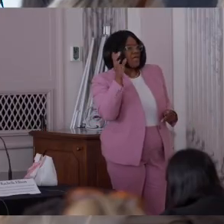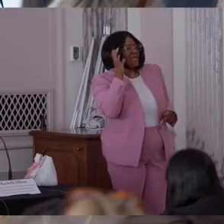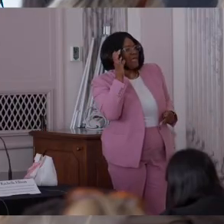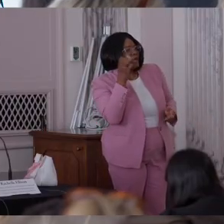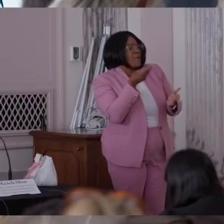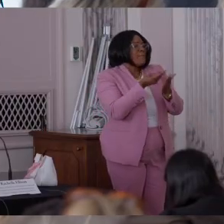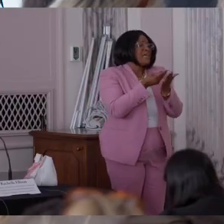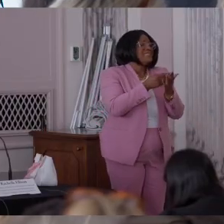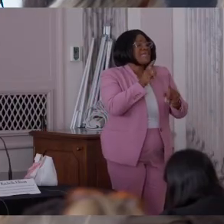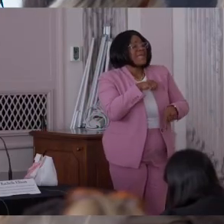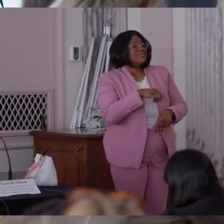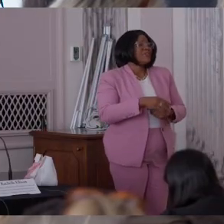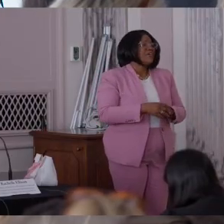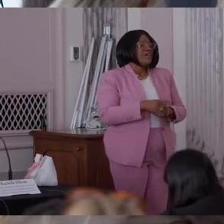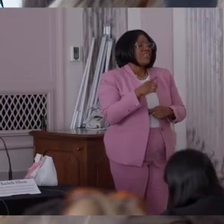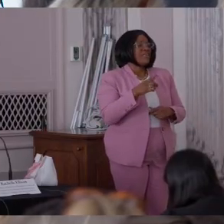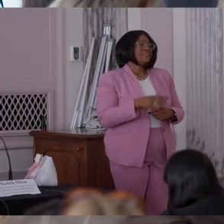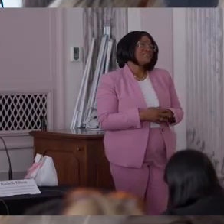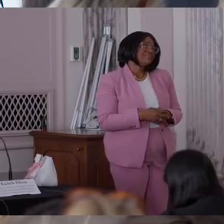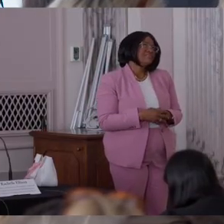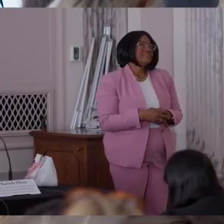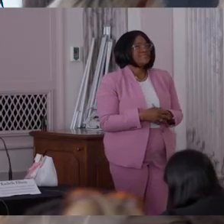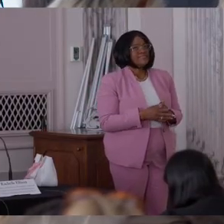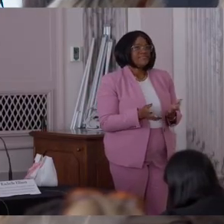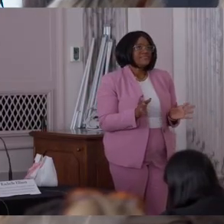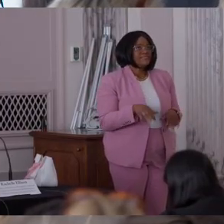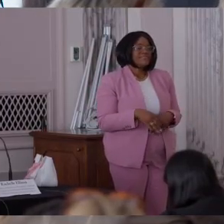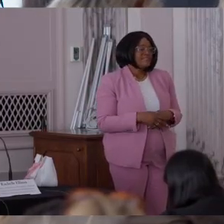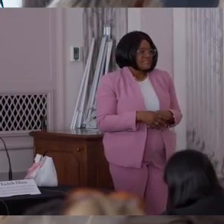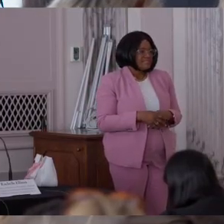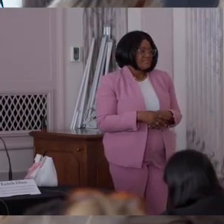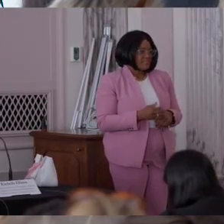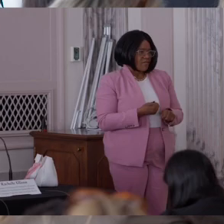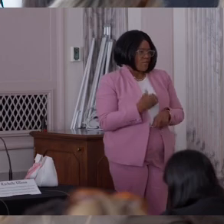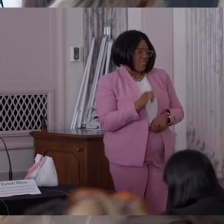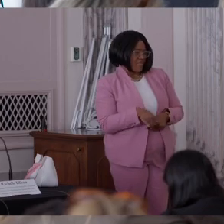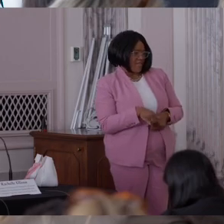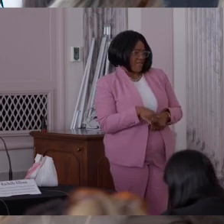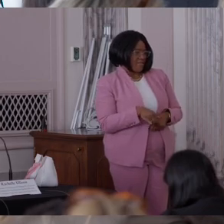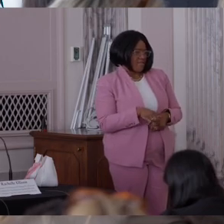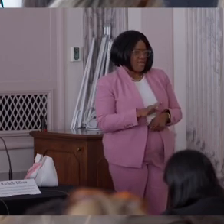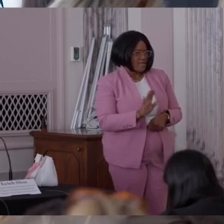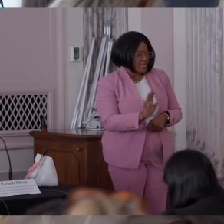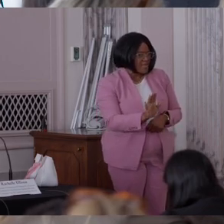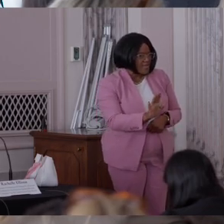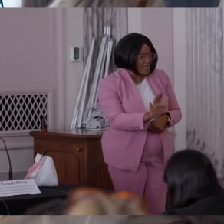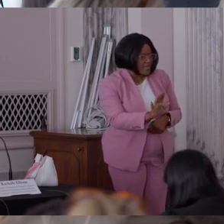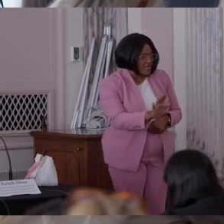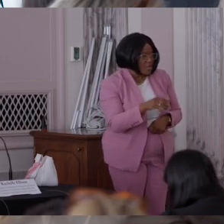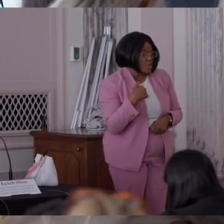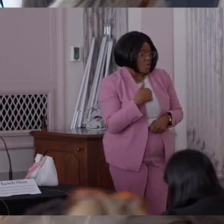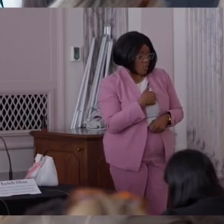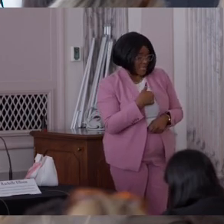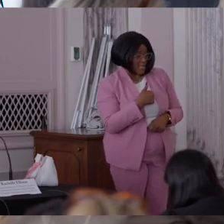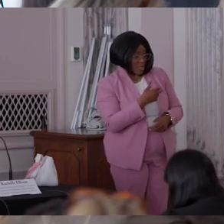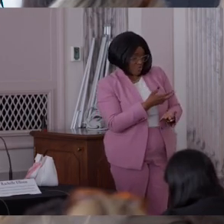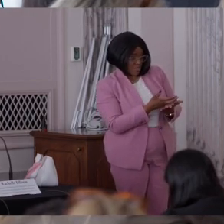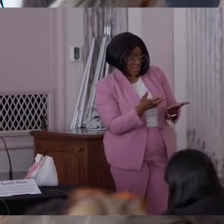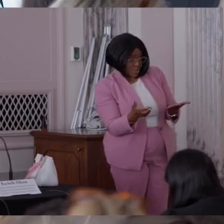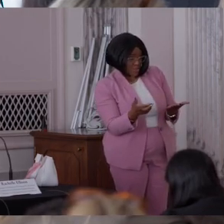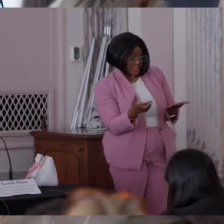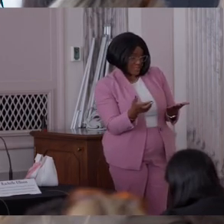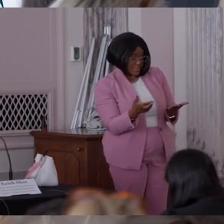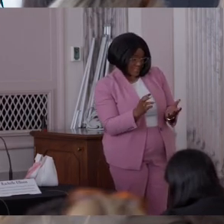money is the answer, they kind of shy away from that. But we've seen when we injected resources into